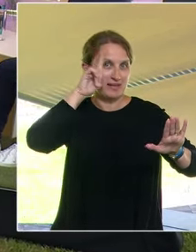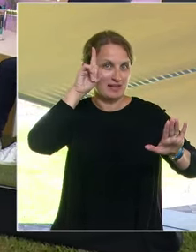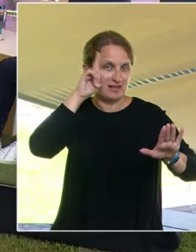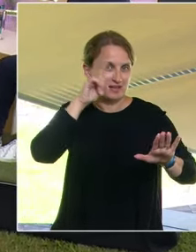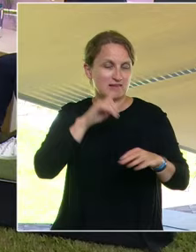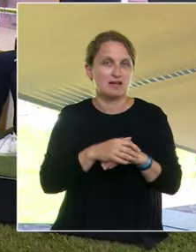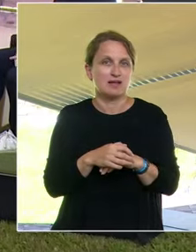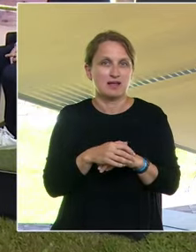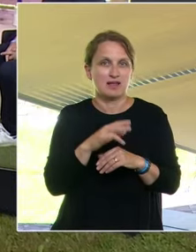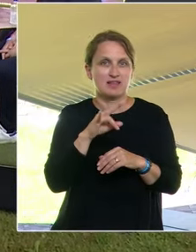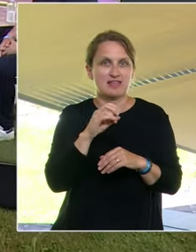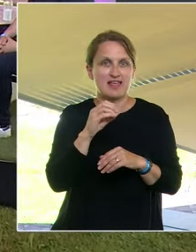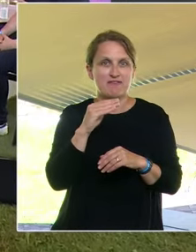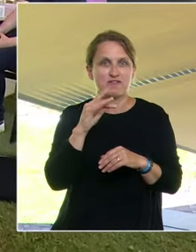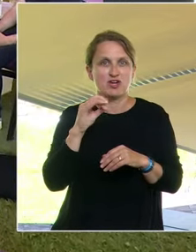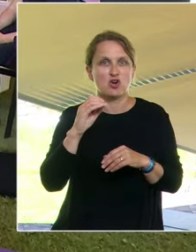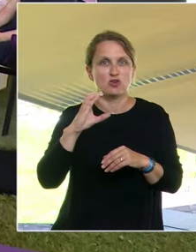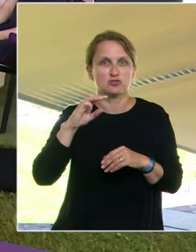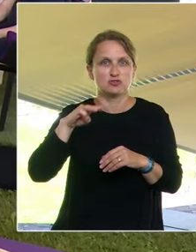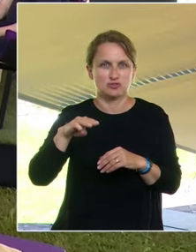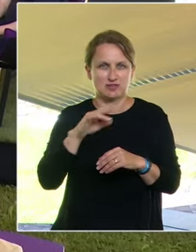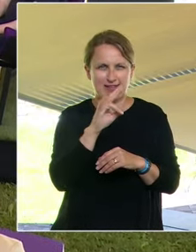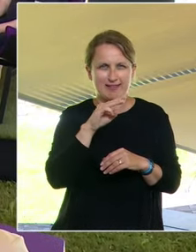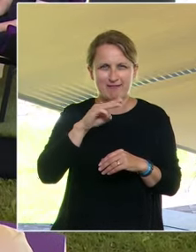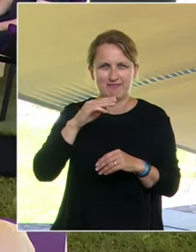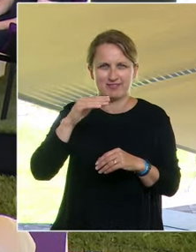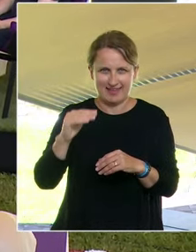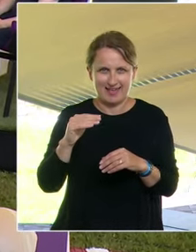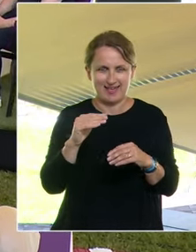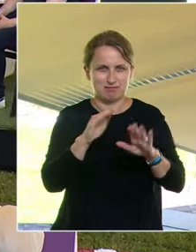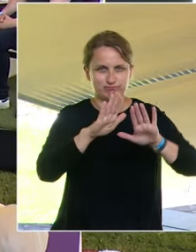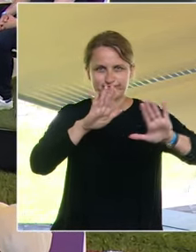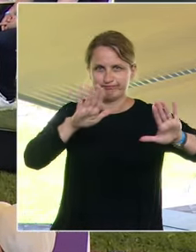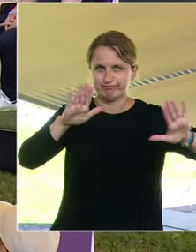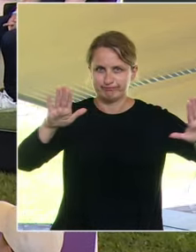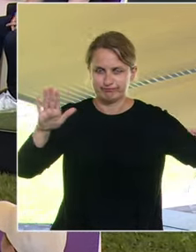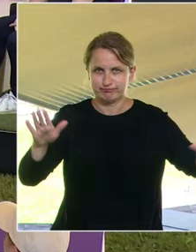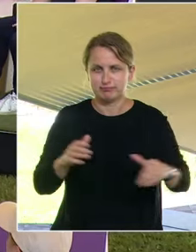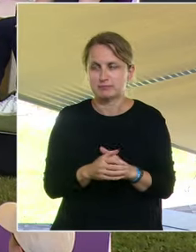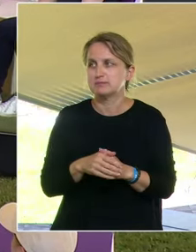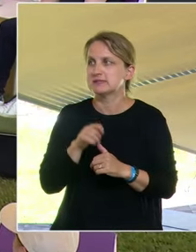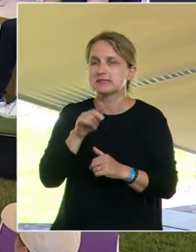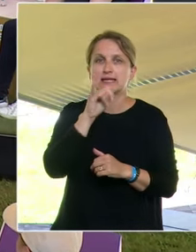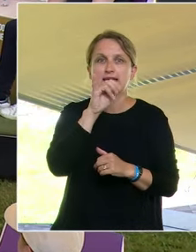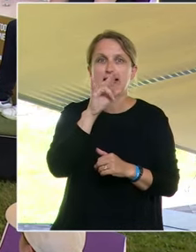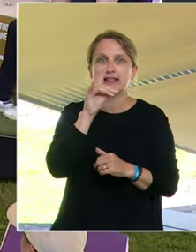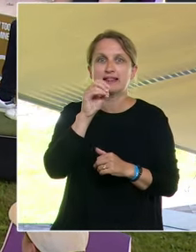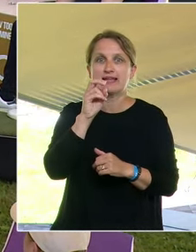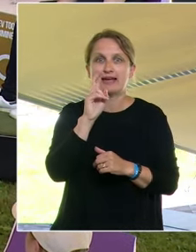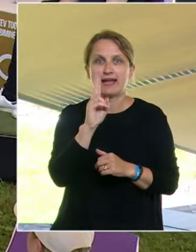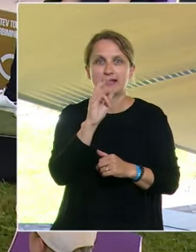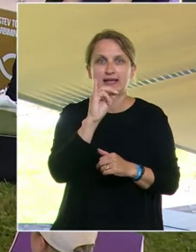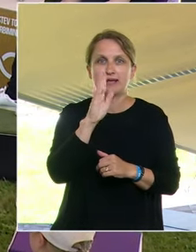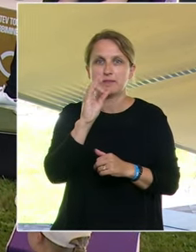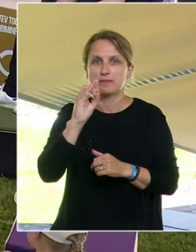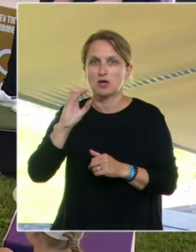it. And then we have two Indreks. Indrek Ibrus is professor of media innovation at the Baltic Film and Media School at